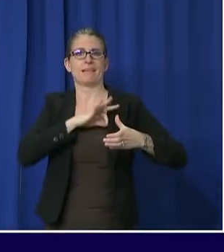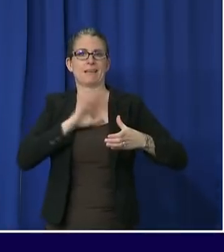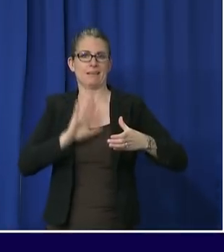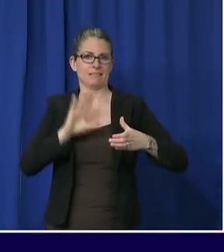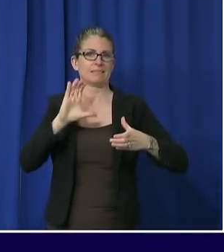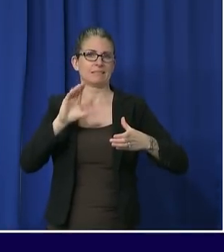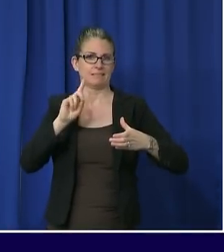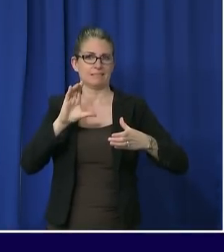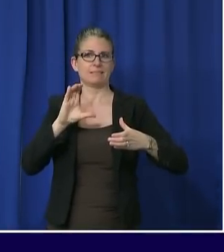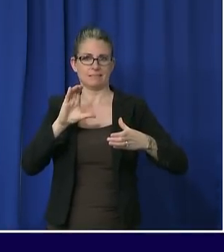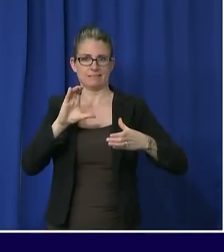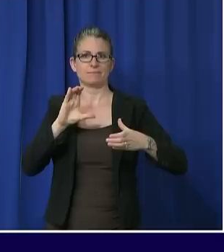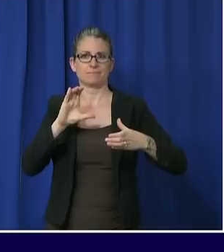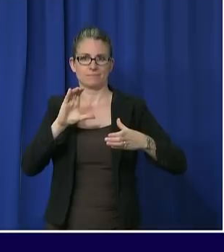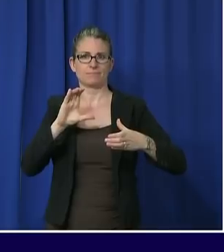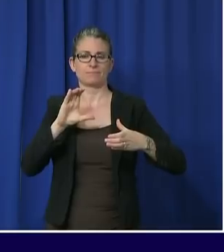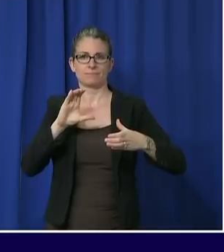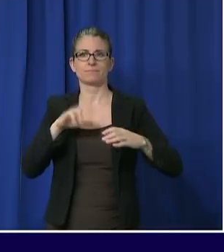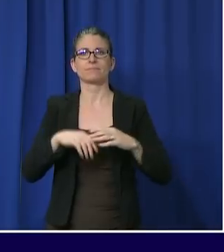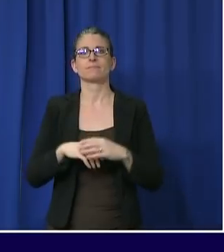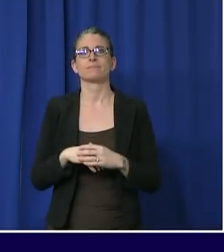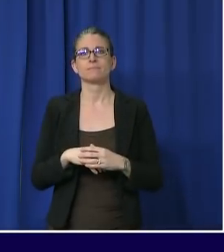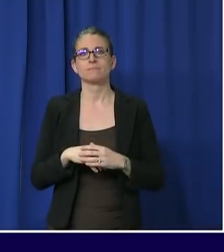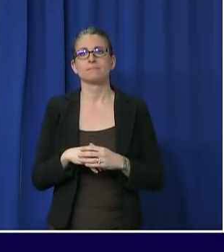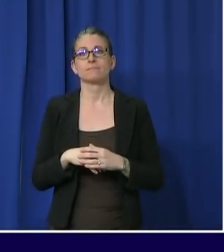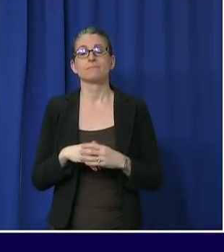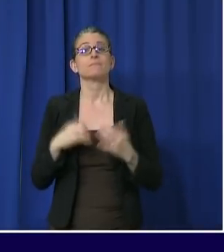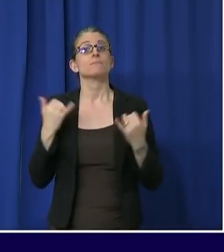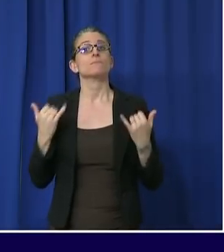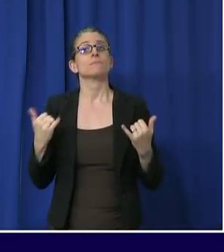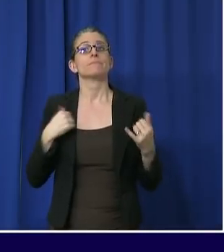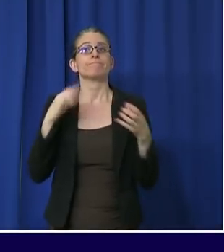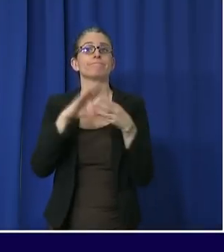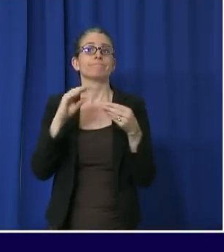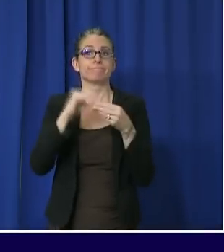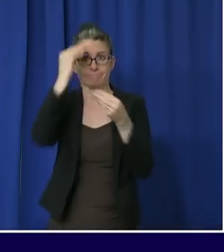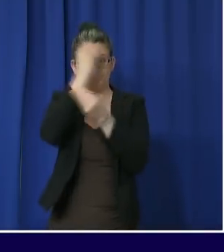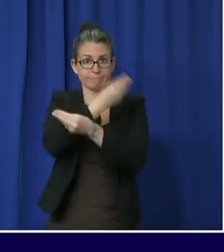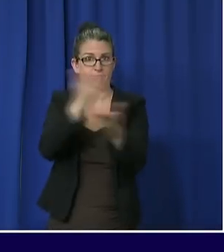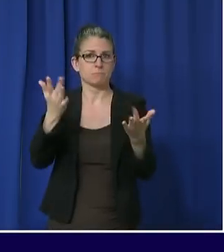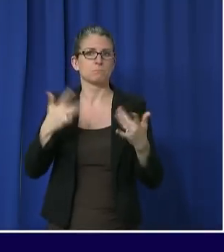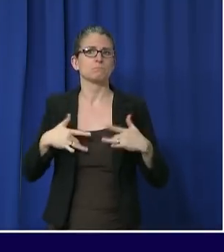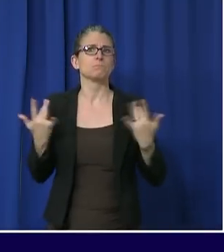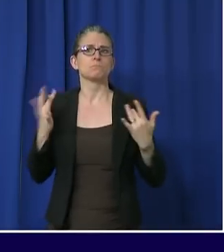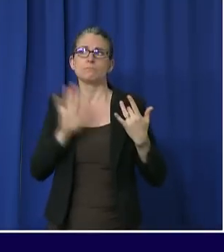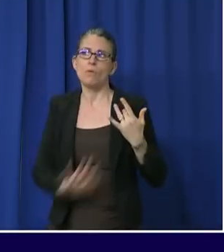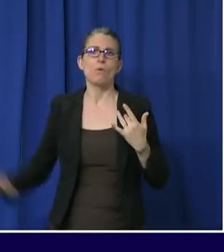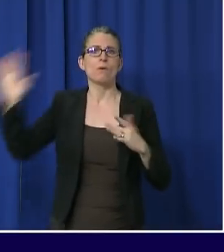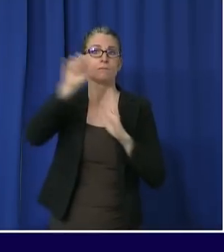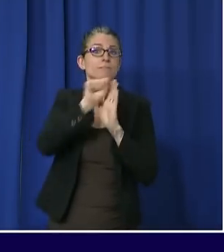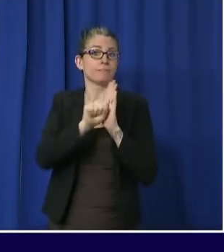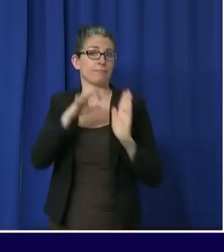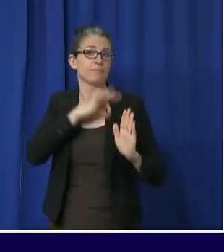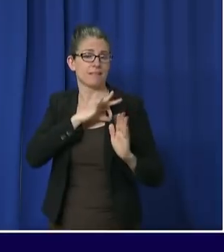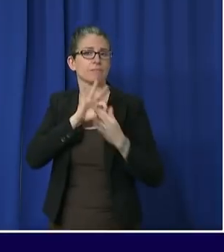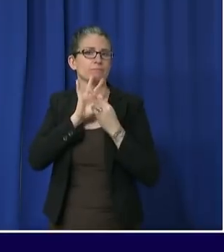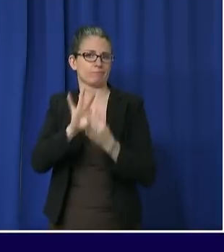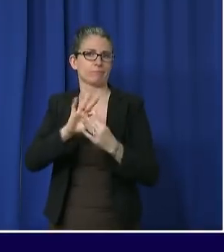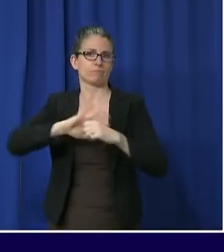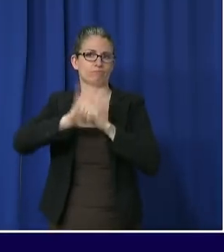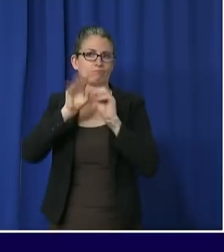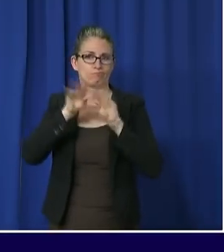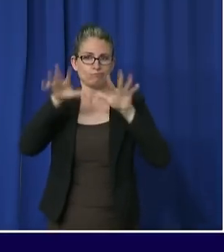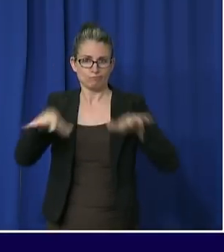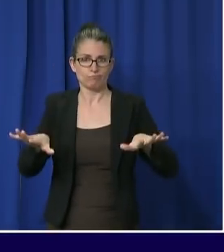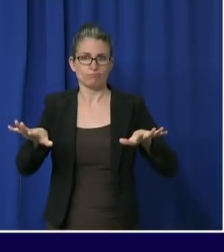Prevention. I'm joining everyone today to provide an update on the COVID-19 situation across the state. We begin today's